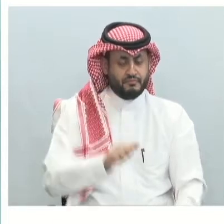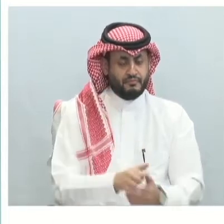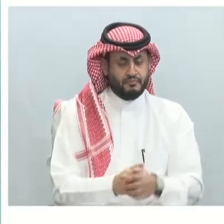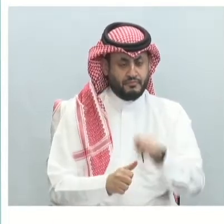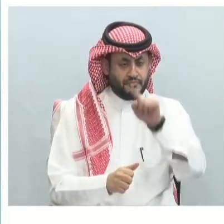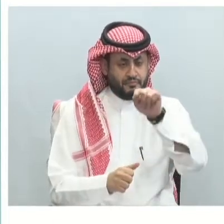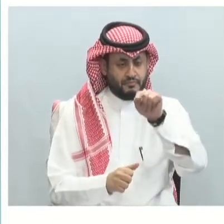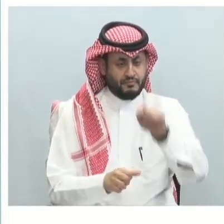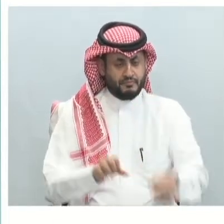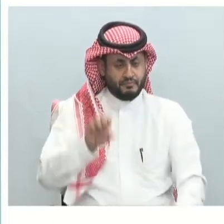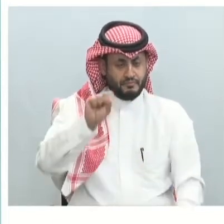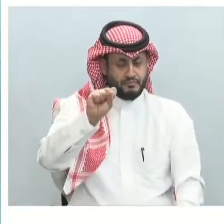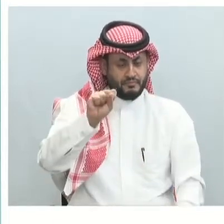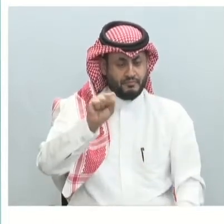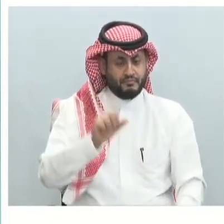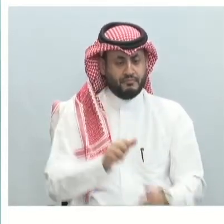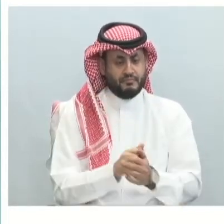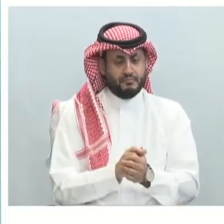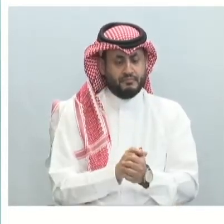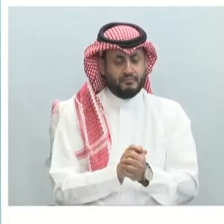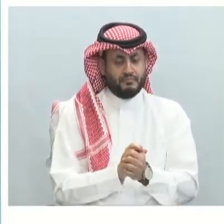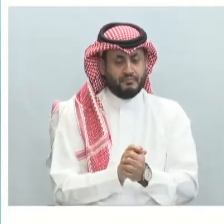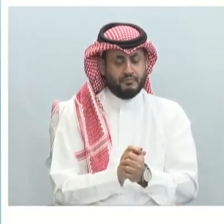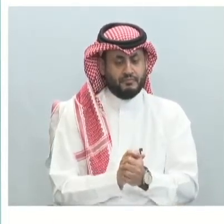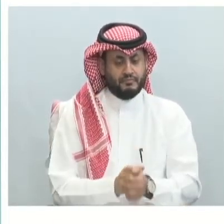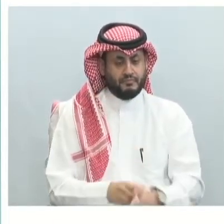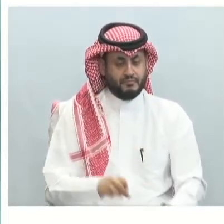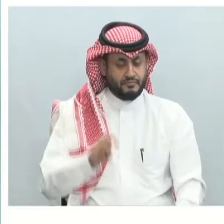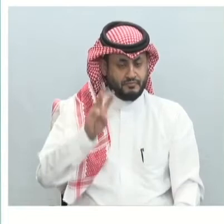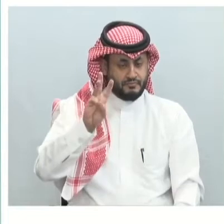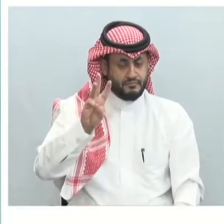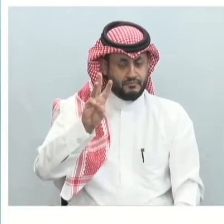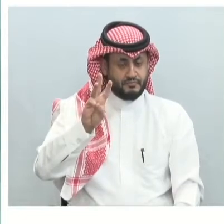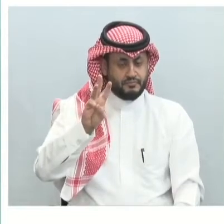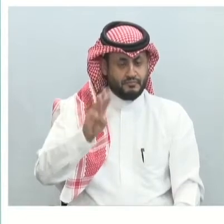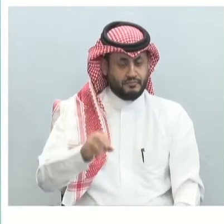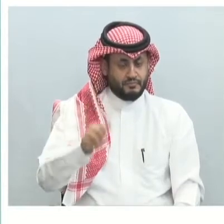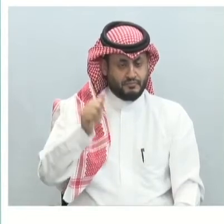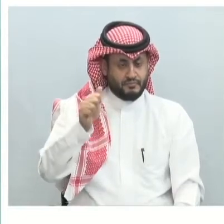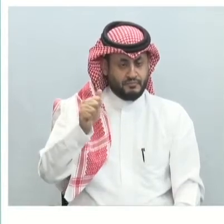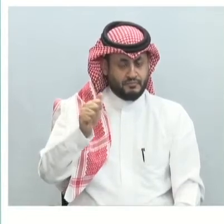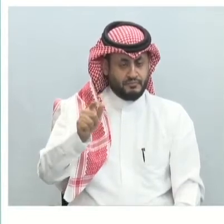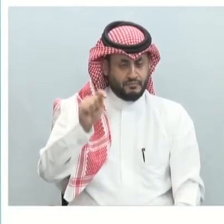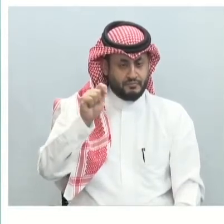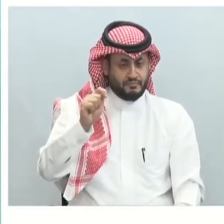Then we have E, apostrophe S. Then we have watching,